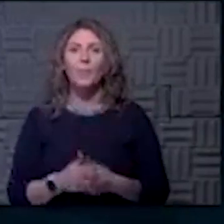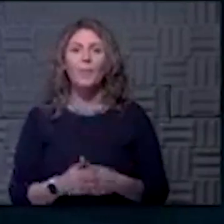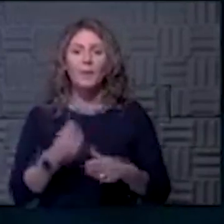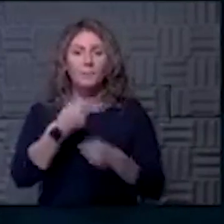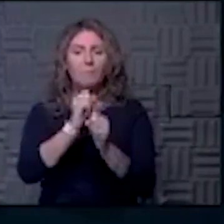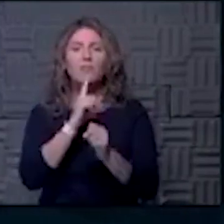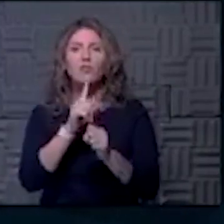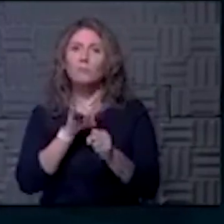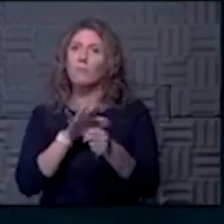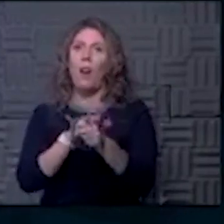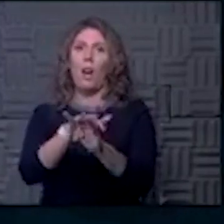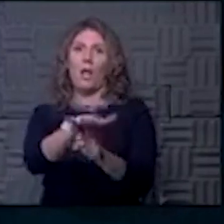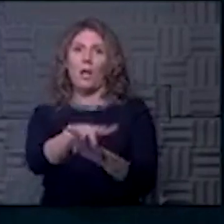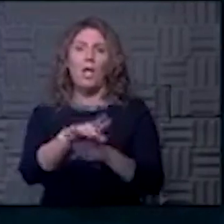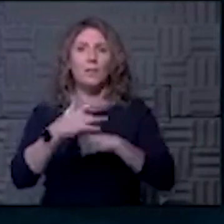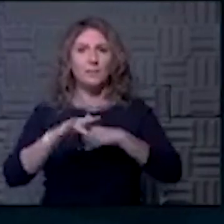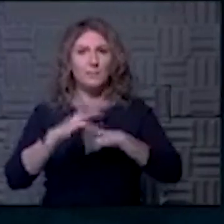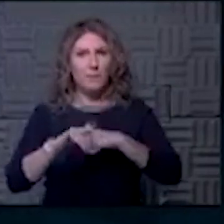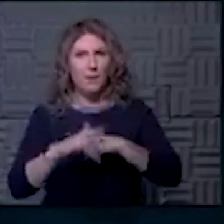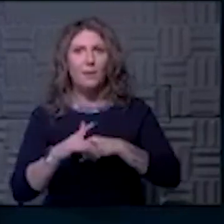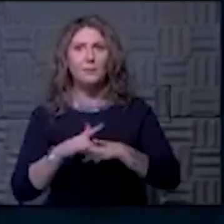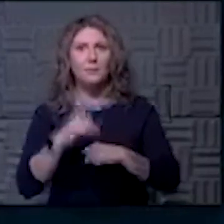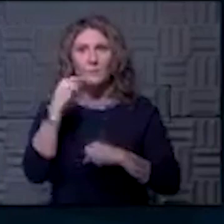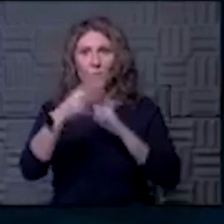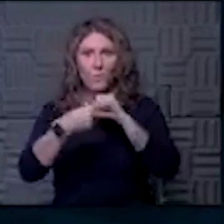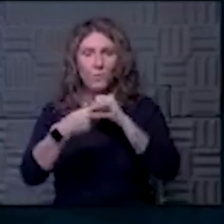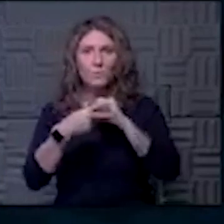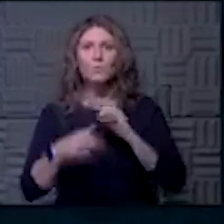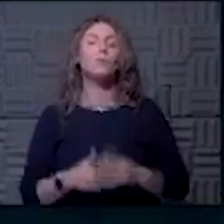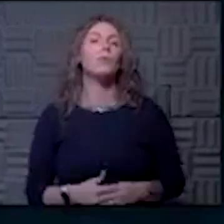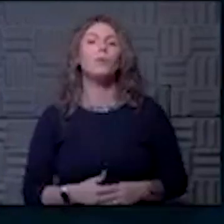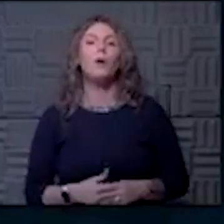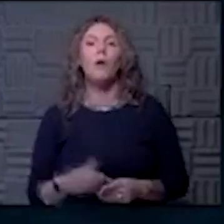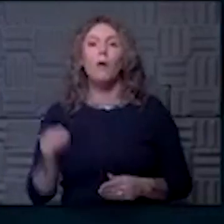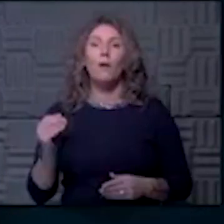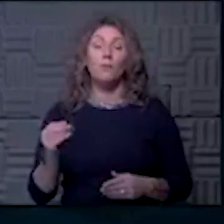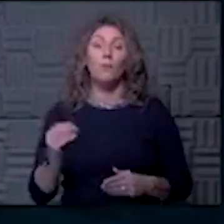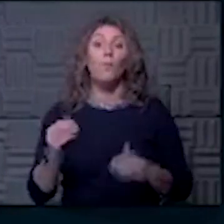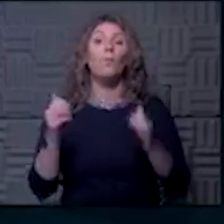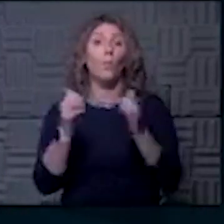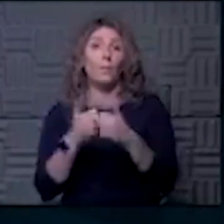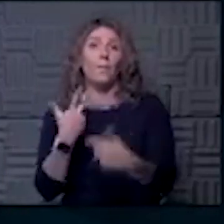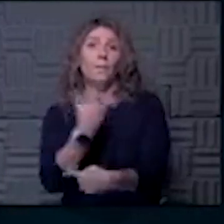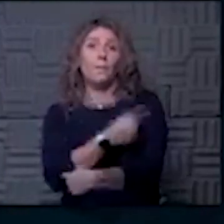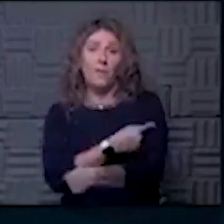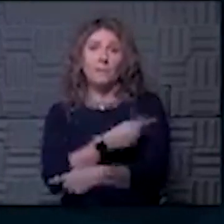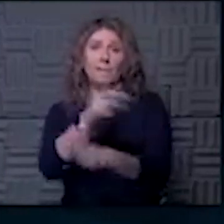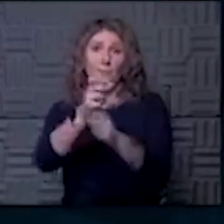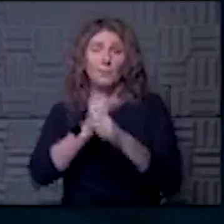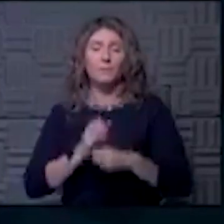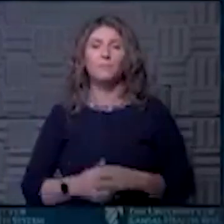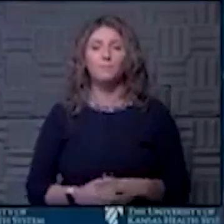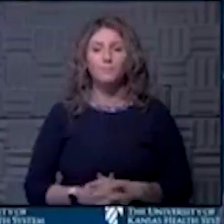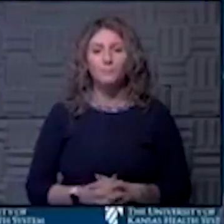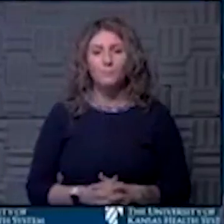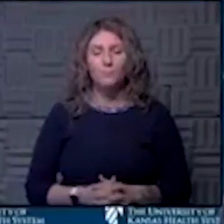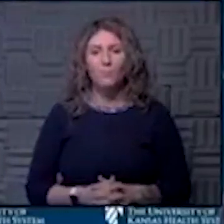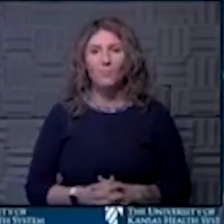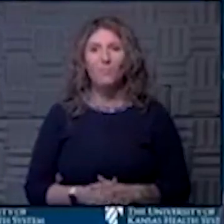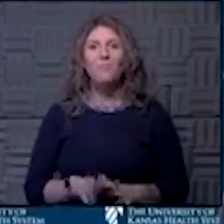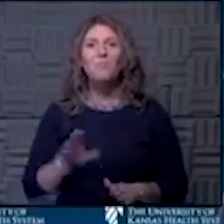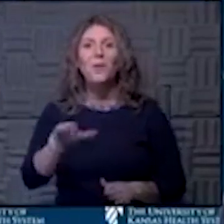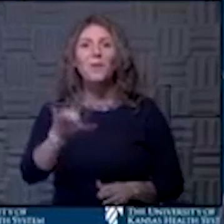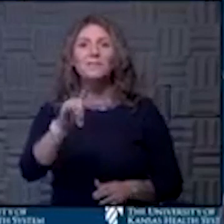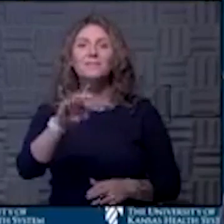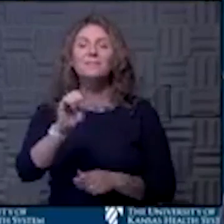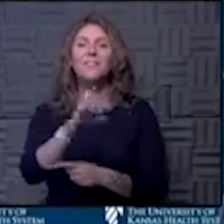we have enough frozen storage on hand for any of the vaccine that we might receive. And, Steve, you and Dana